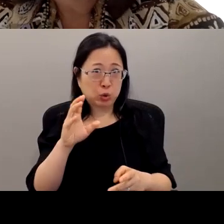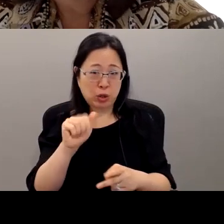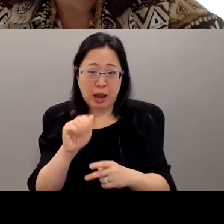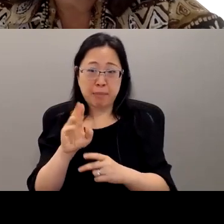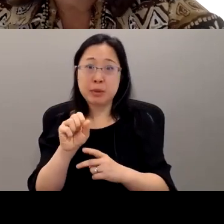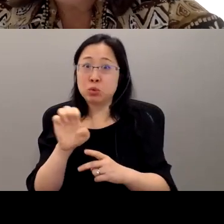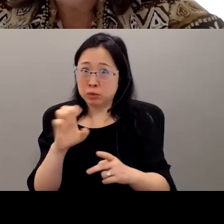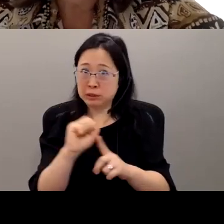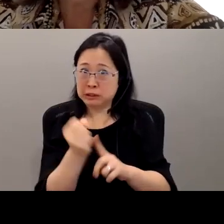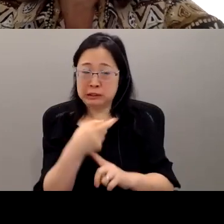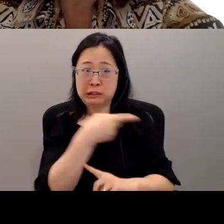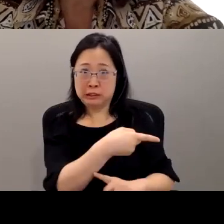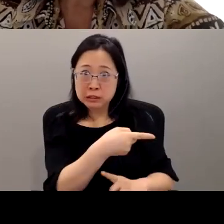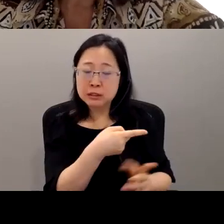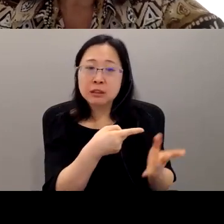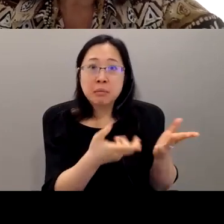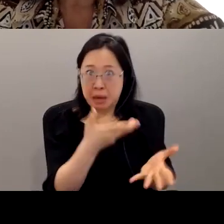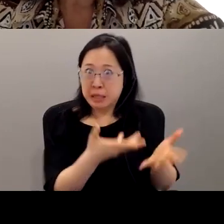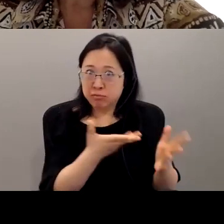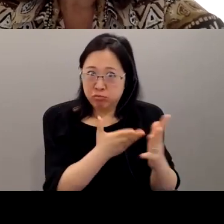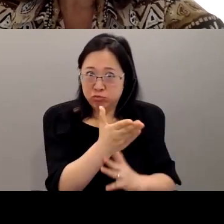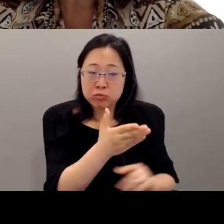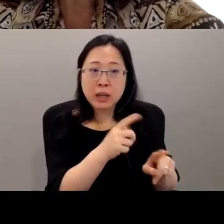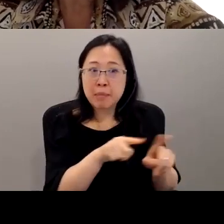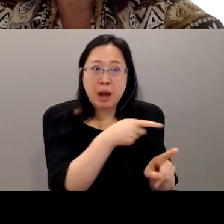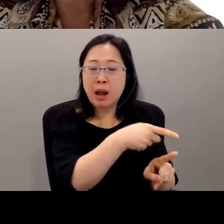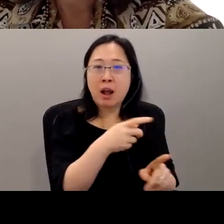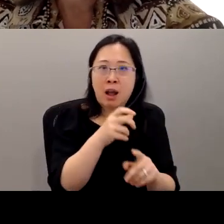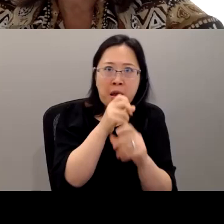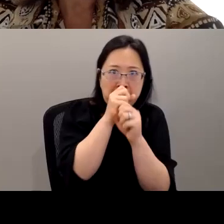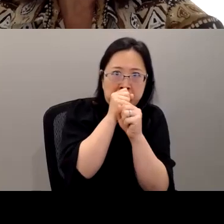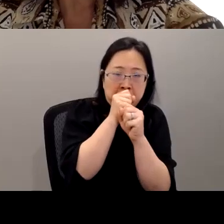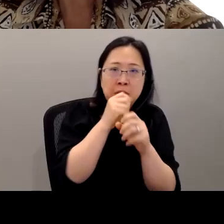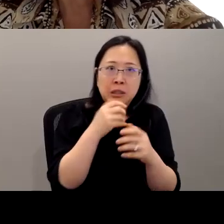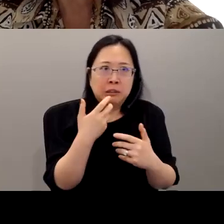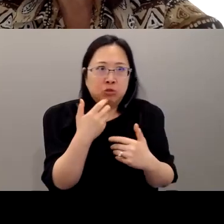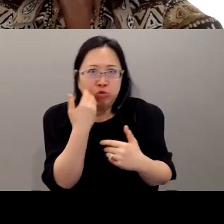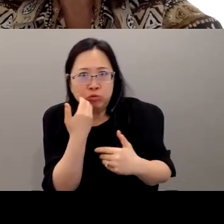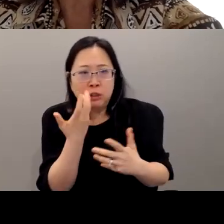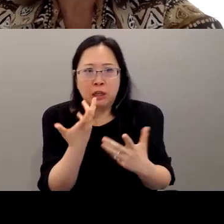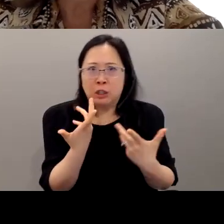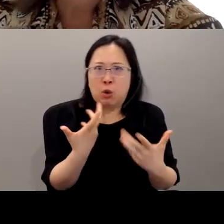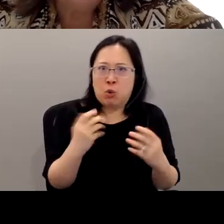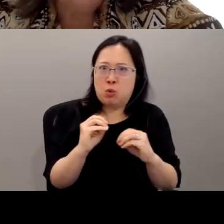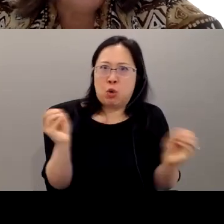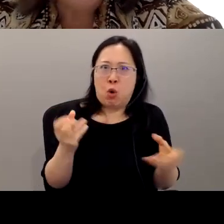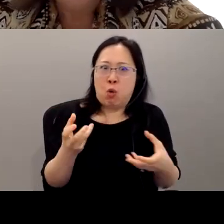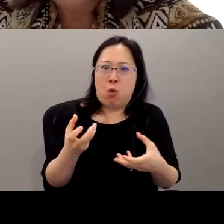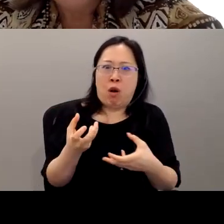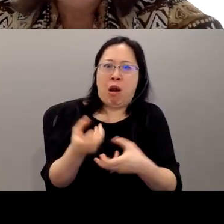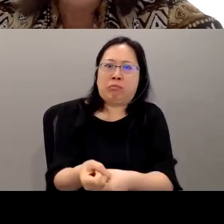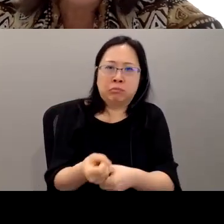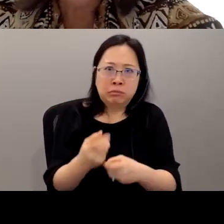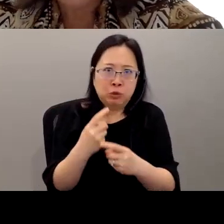they don't have the confidence to speak up for themselves because their